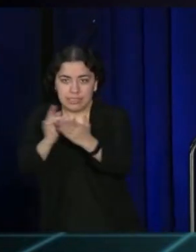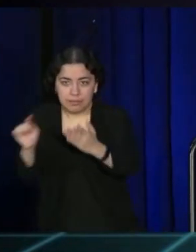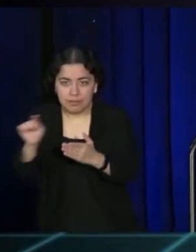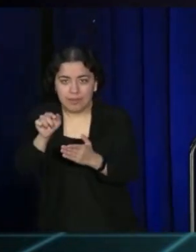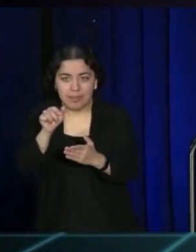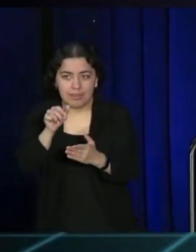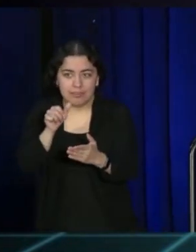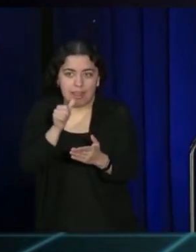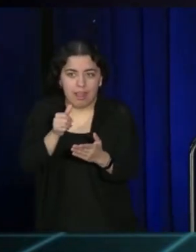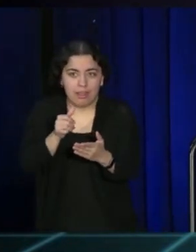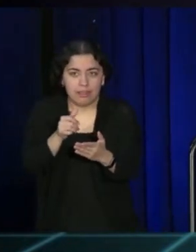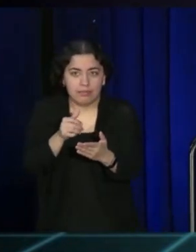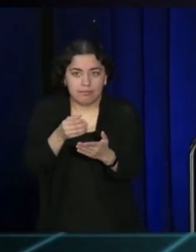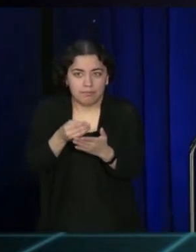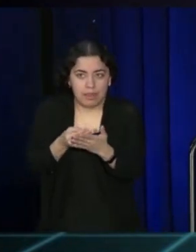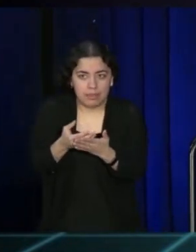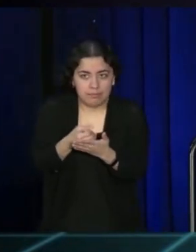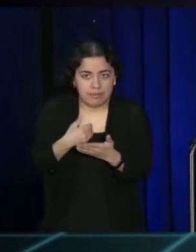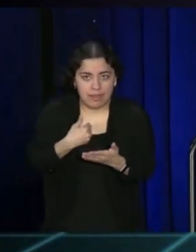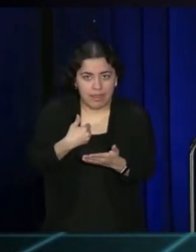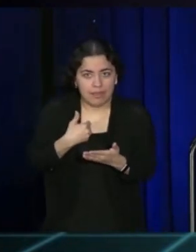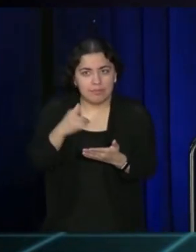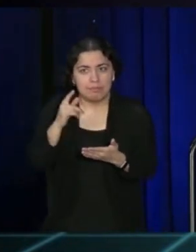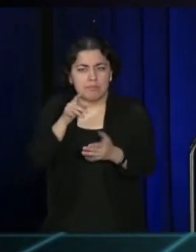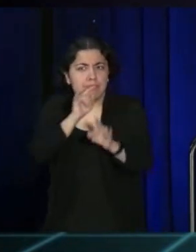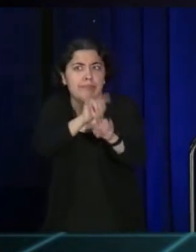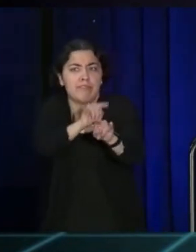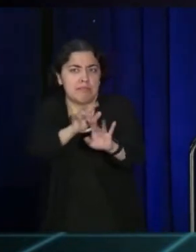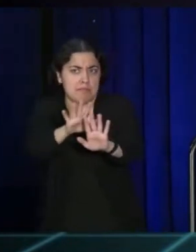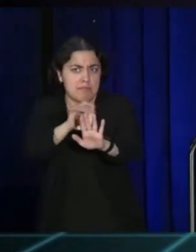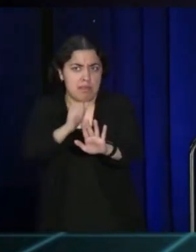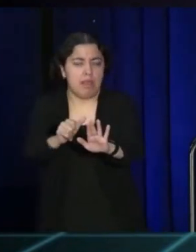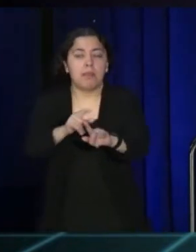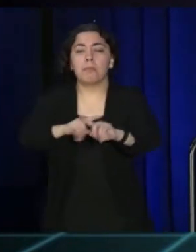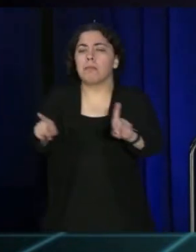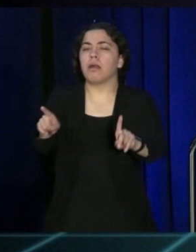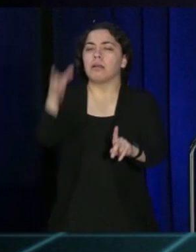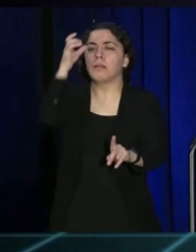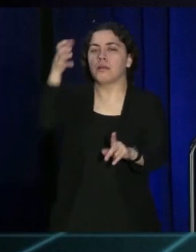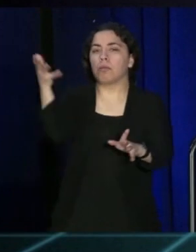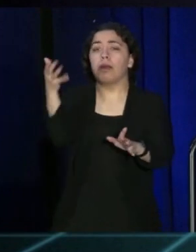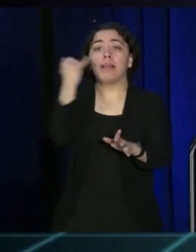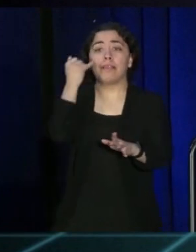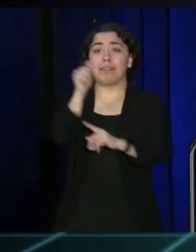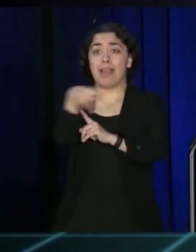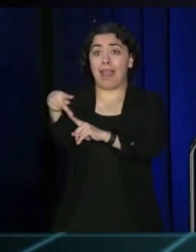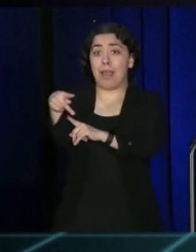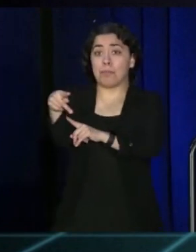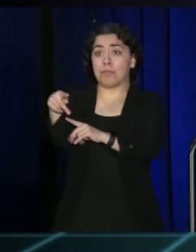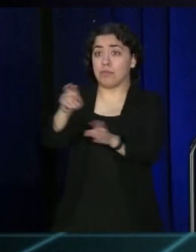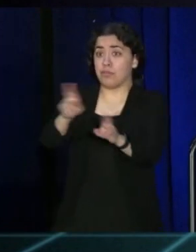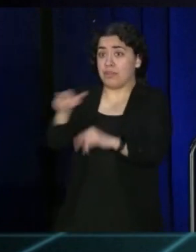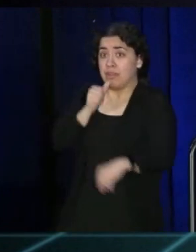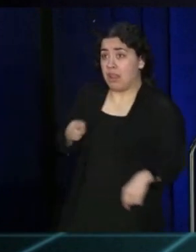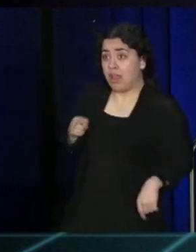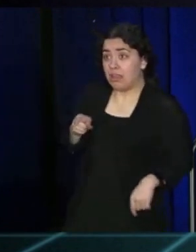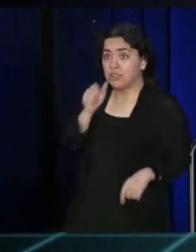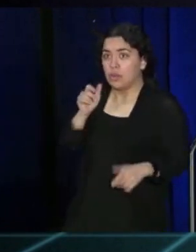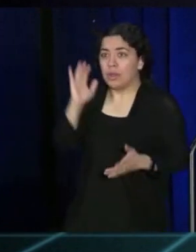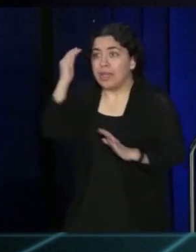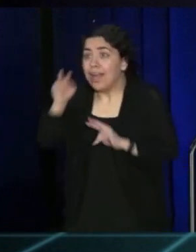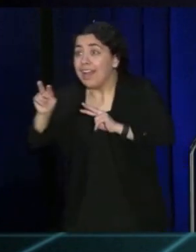fun of them. But the idea is, if the app isn't ready, don't make it look like it is.